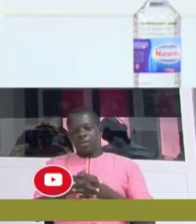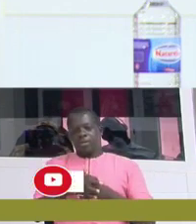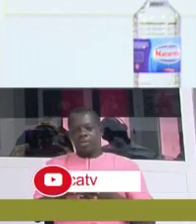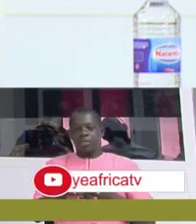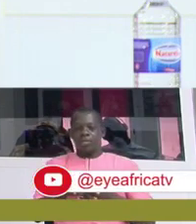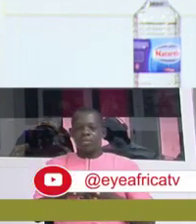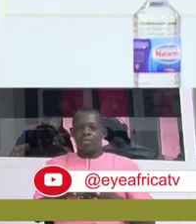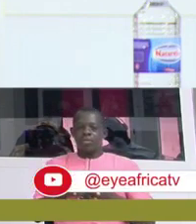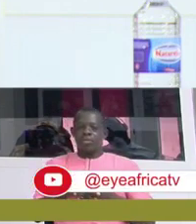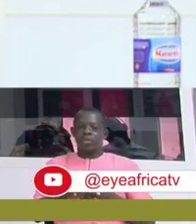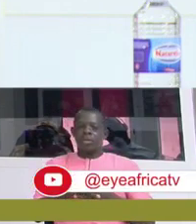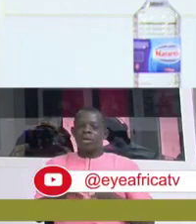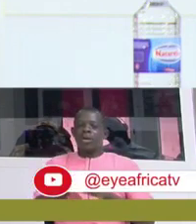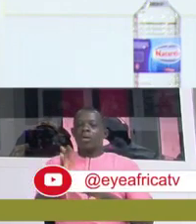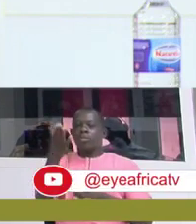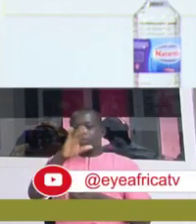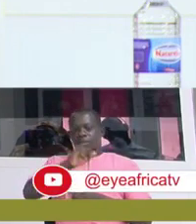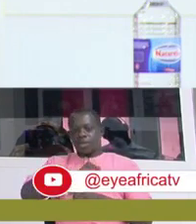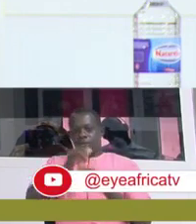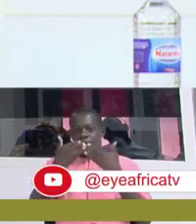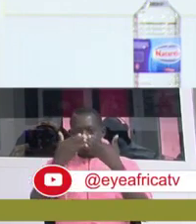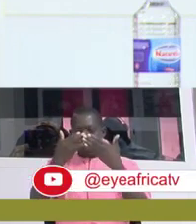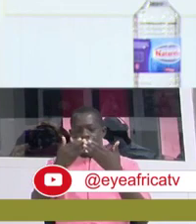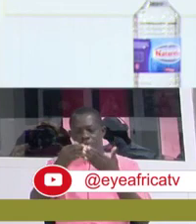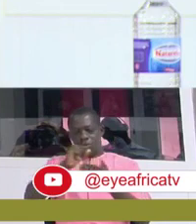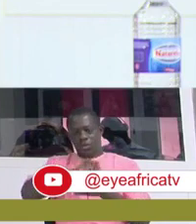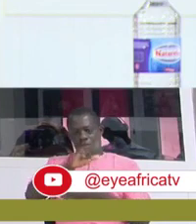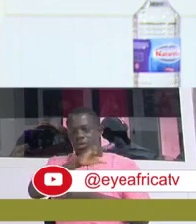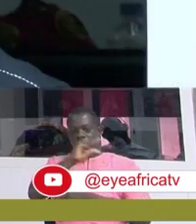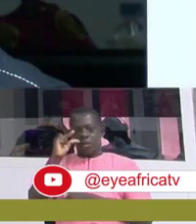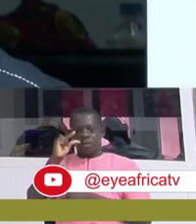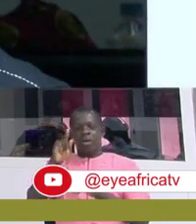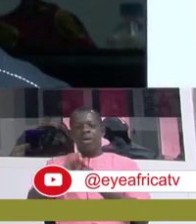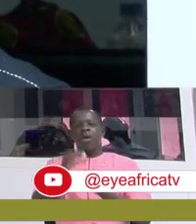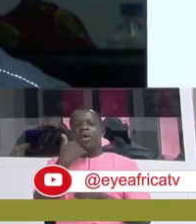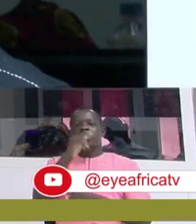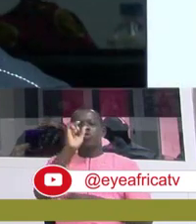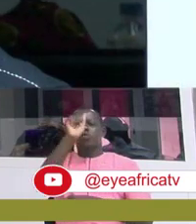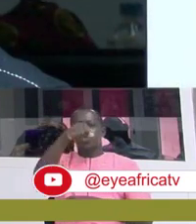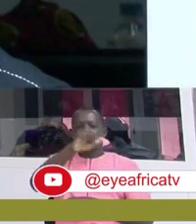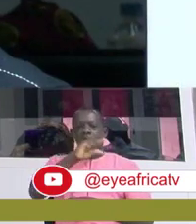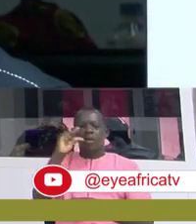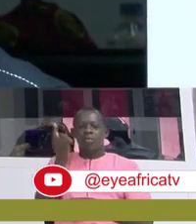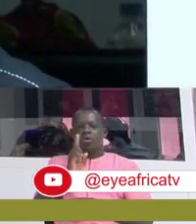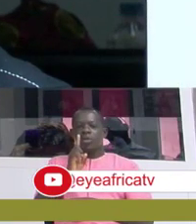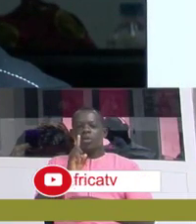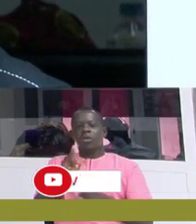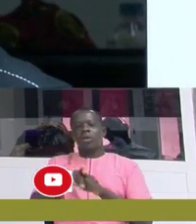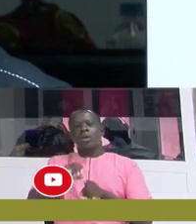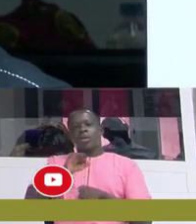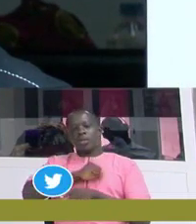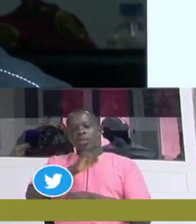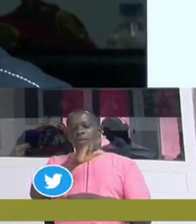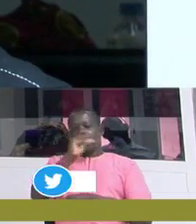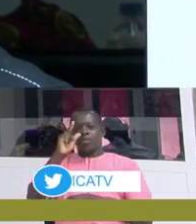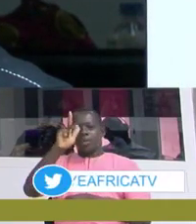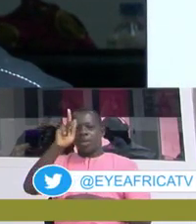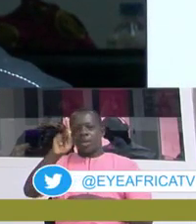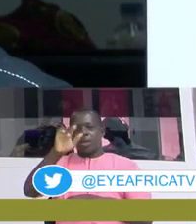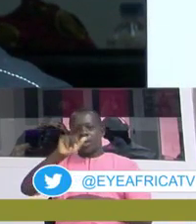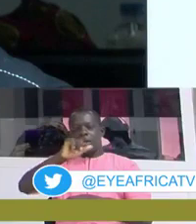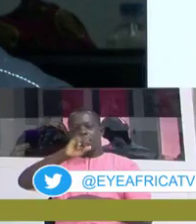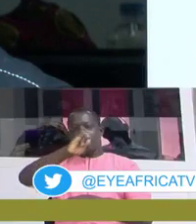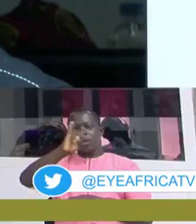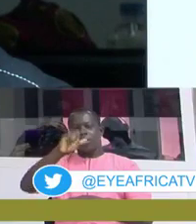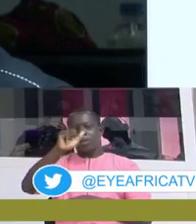Did he tell you his name? Ha, nkaeta tondi. I asked him, what is your name? Akonye Jalama, Kajali. He said Kajali.